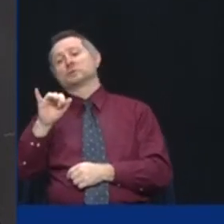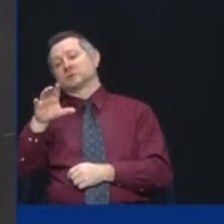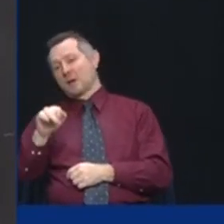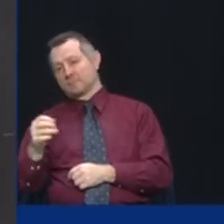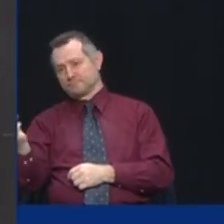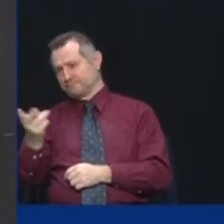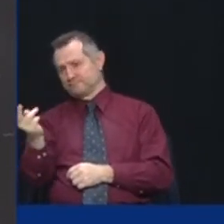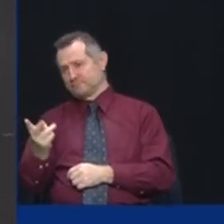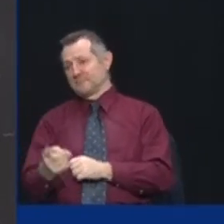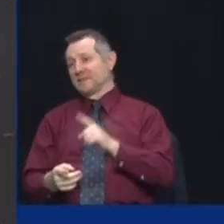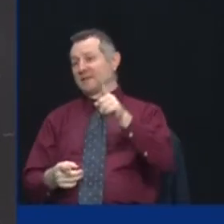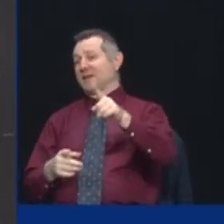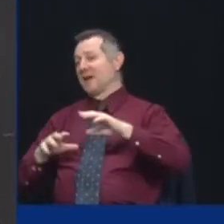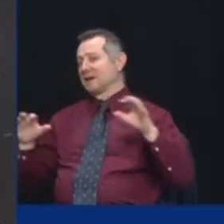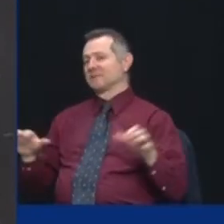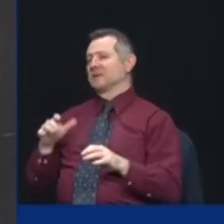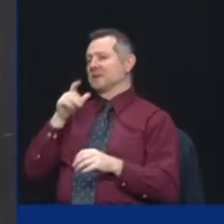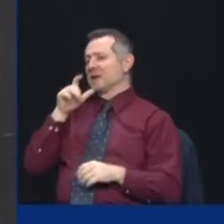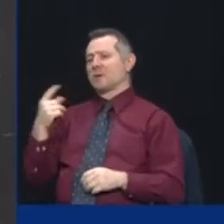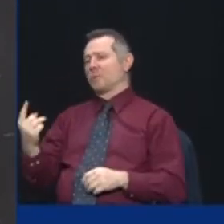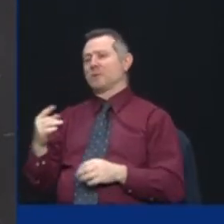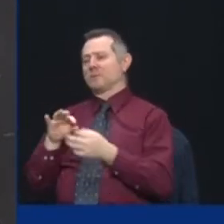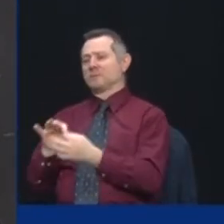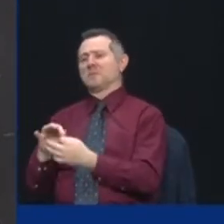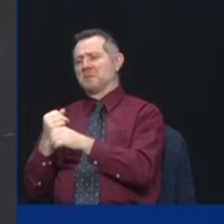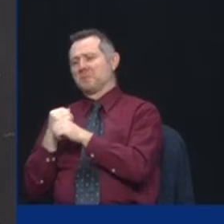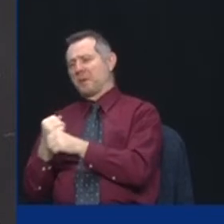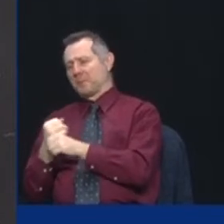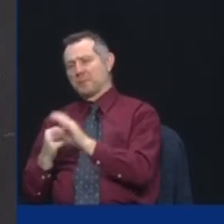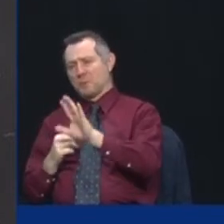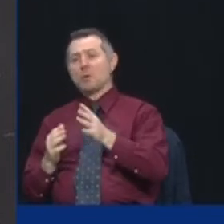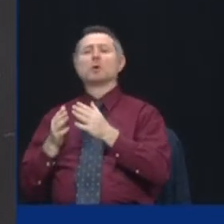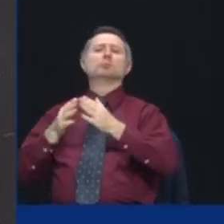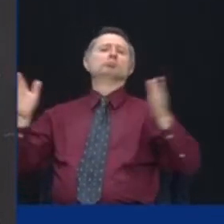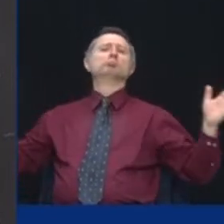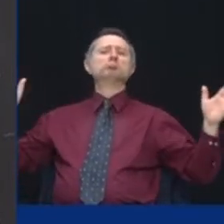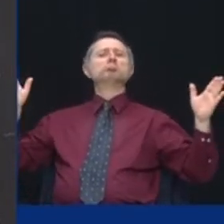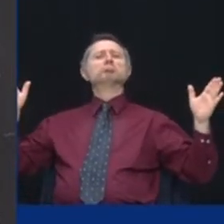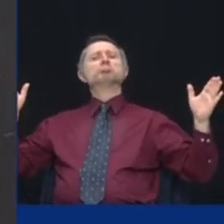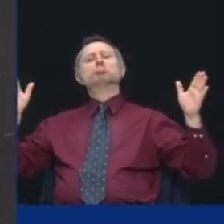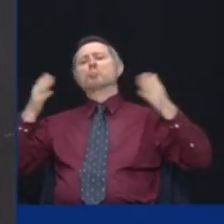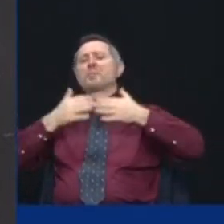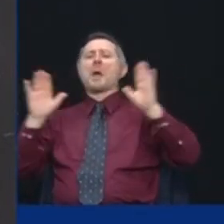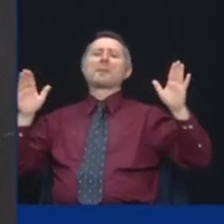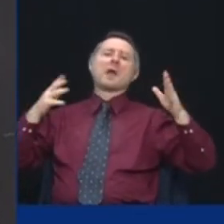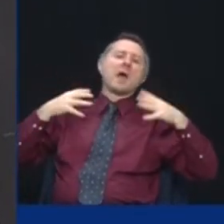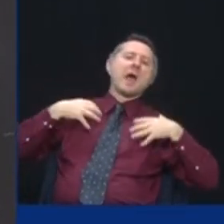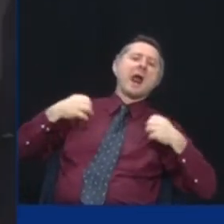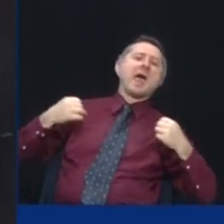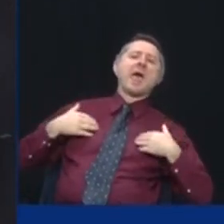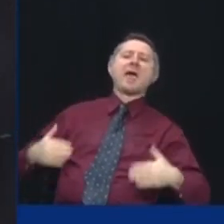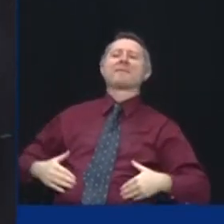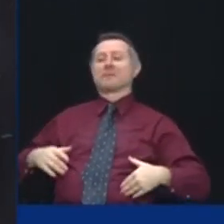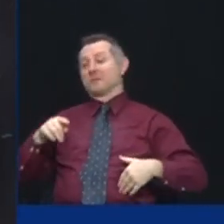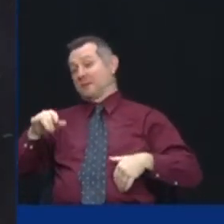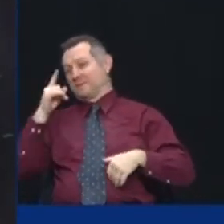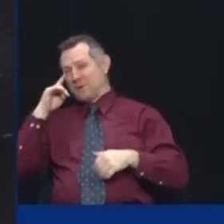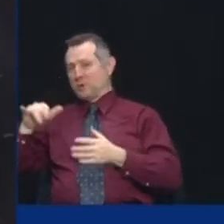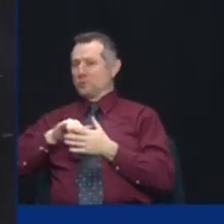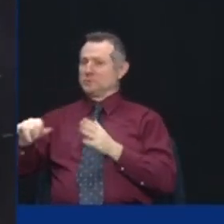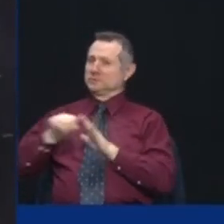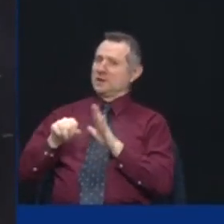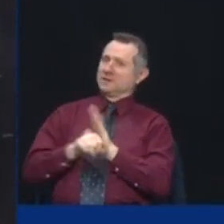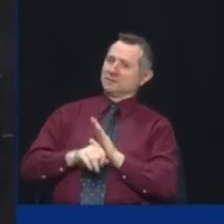not just with respect to baseball, but for public health throughout the state. You know, seeing the data today, it